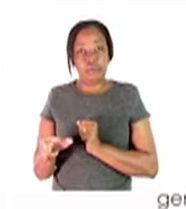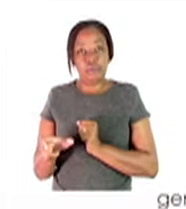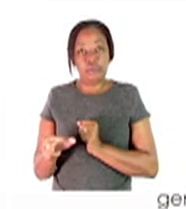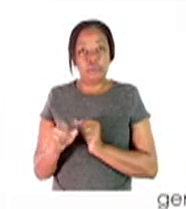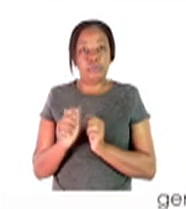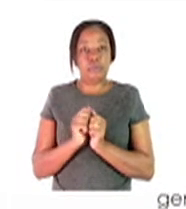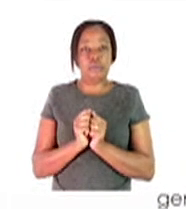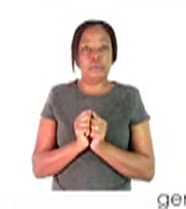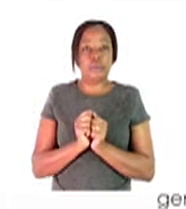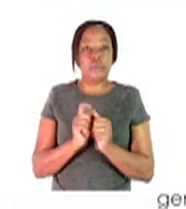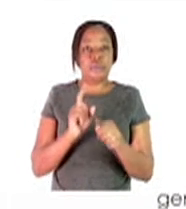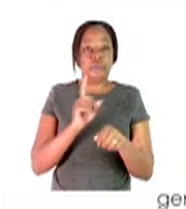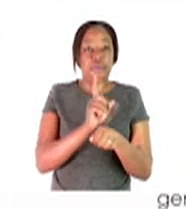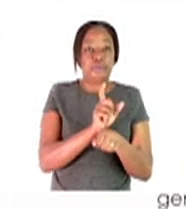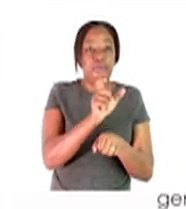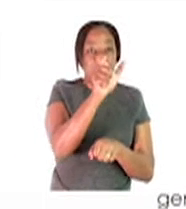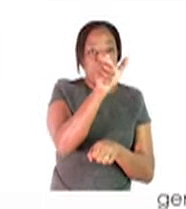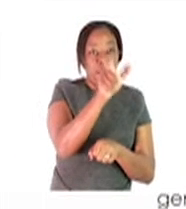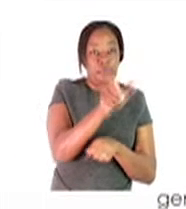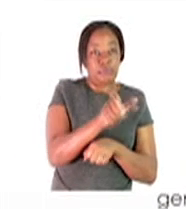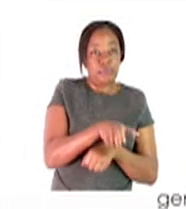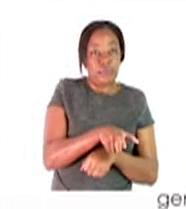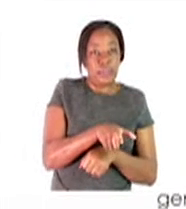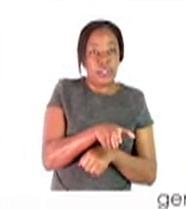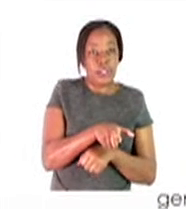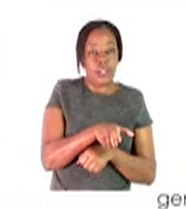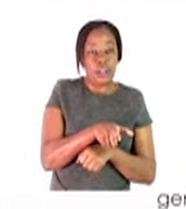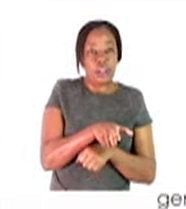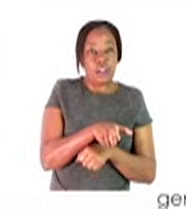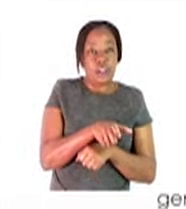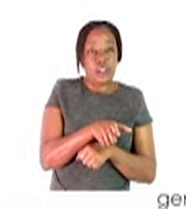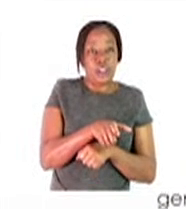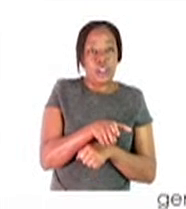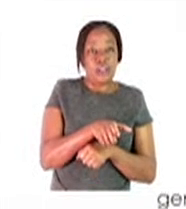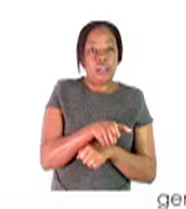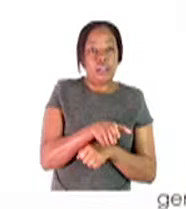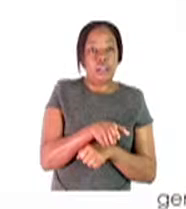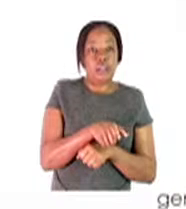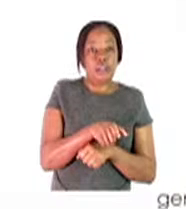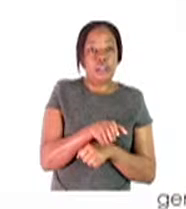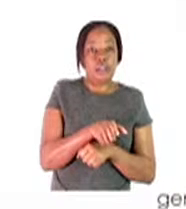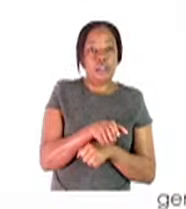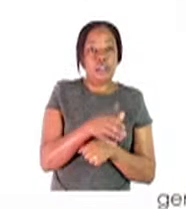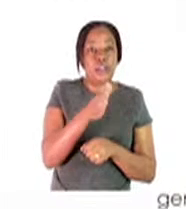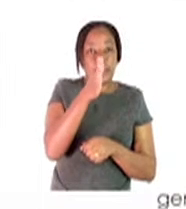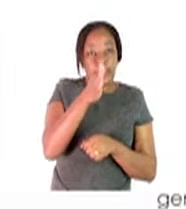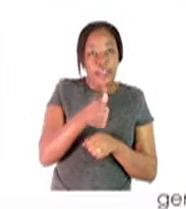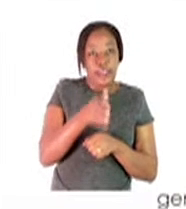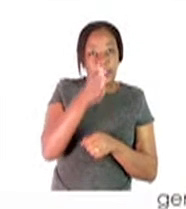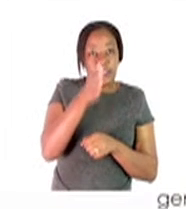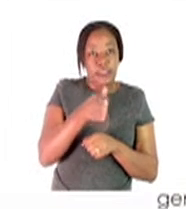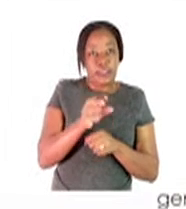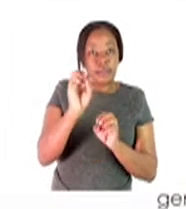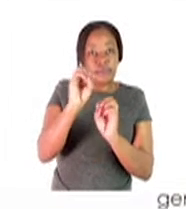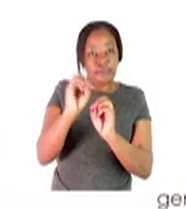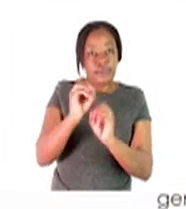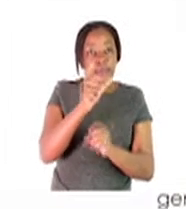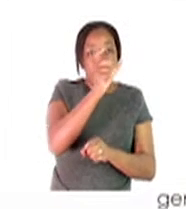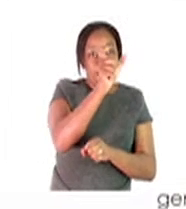The first table there, we are given the side of the masculine